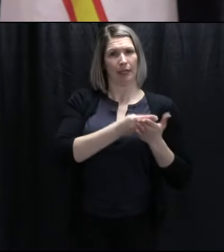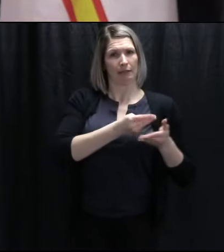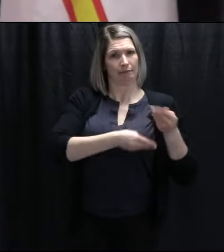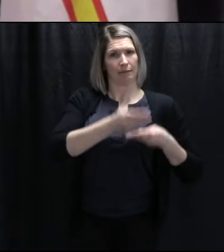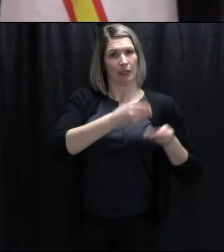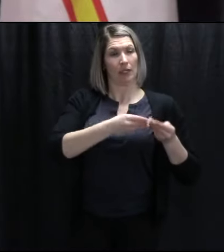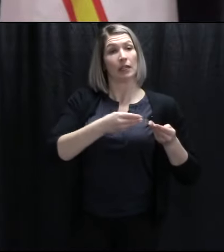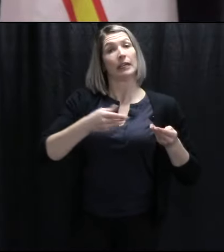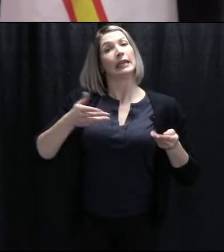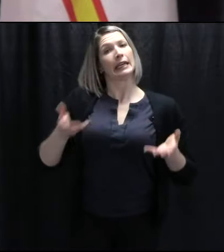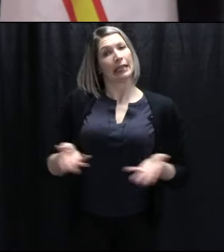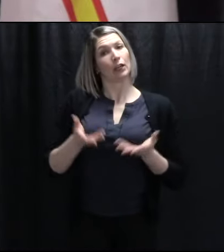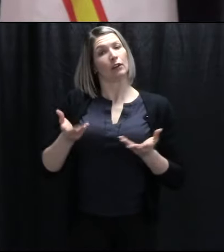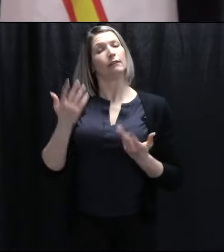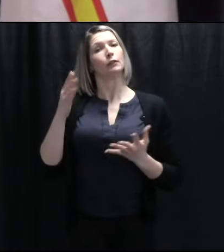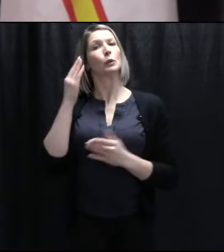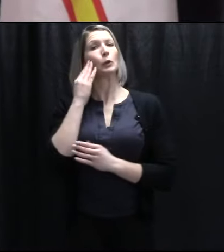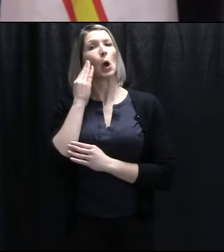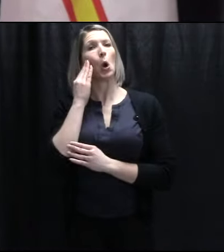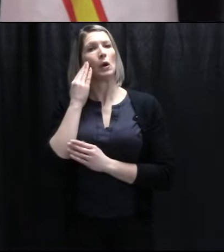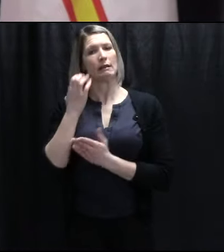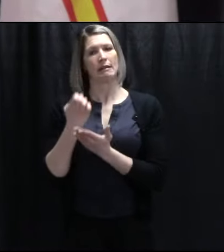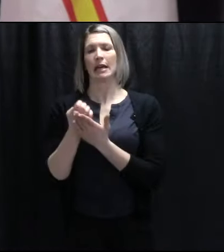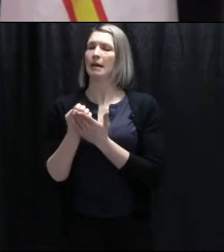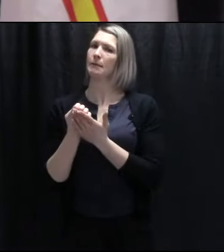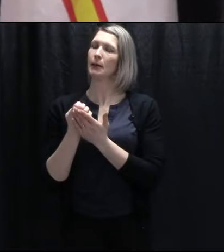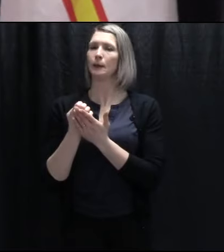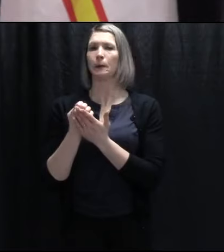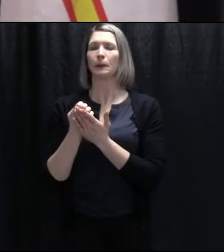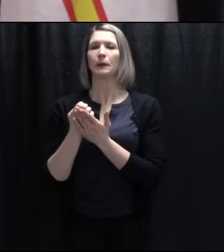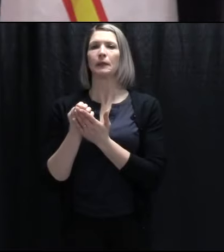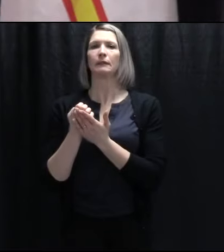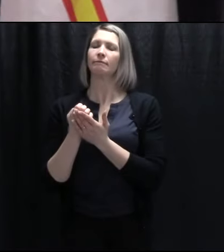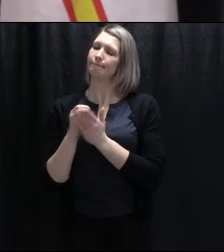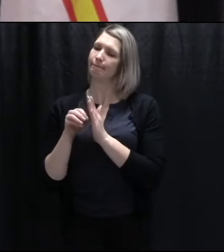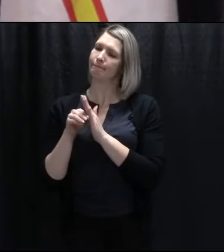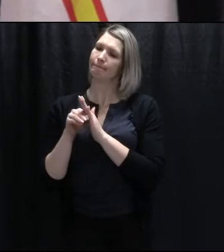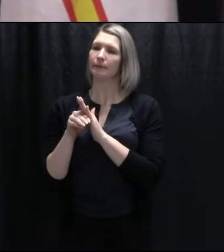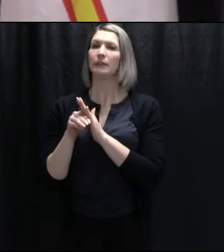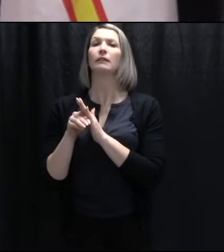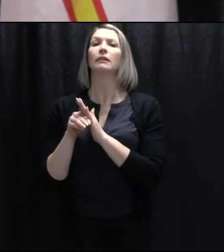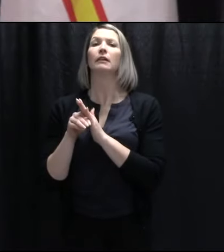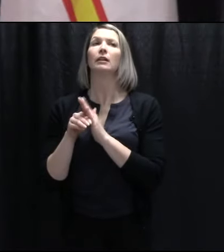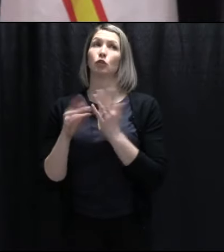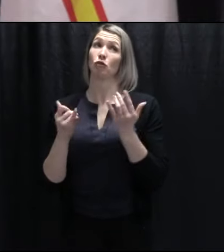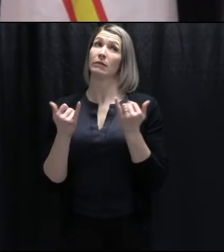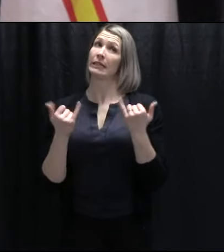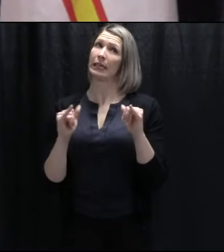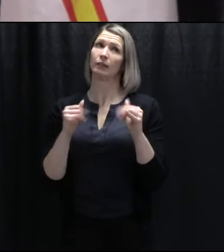we are experiencing in Newfoundland and Labrador. So these are the kinds of discussions that we're having with the federal government.